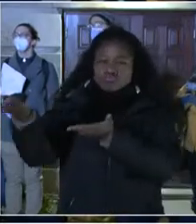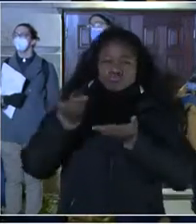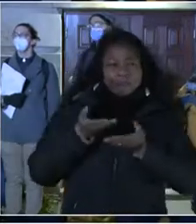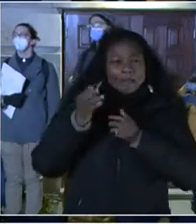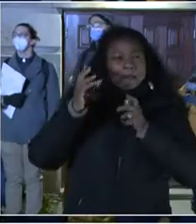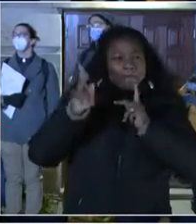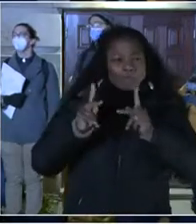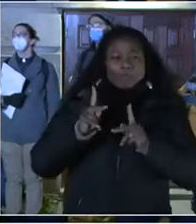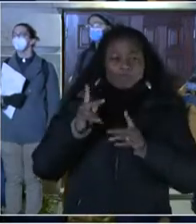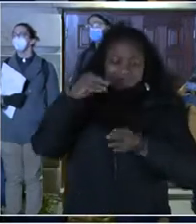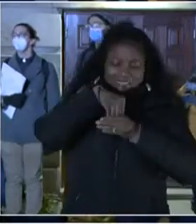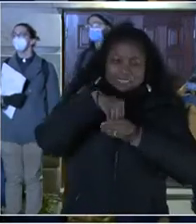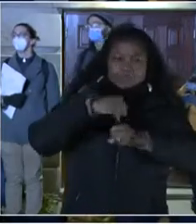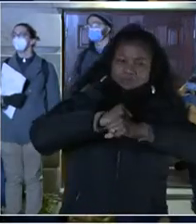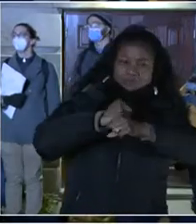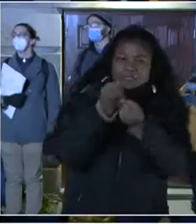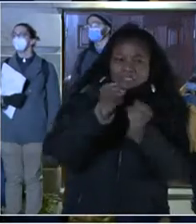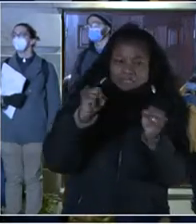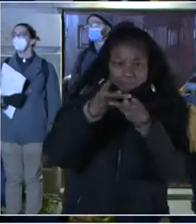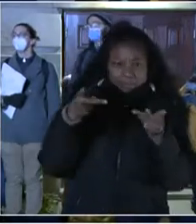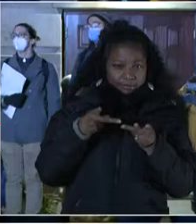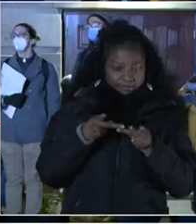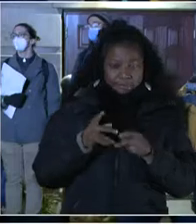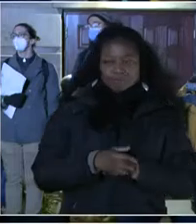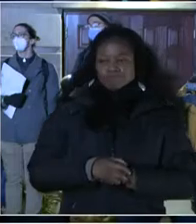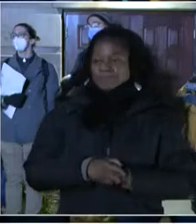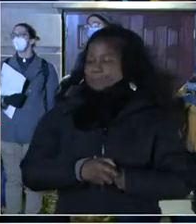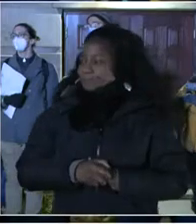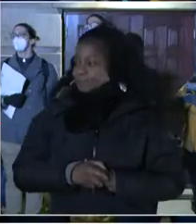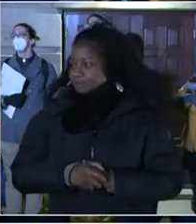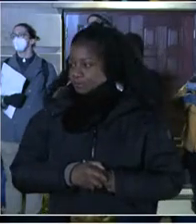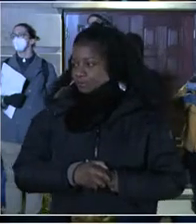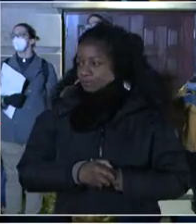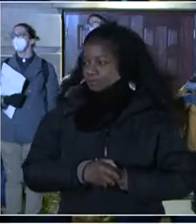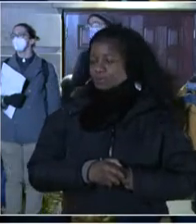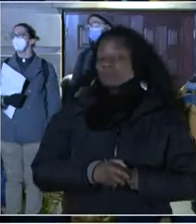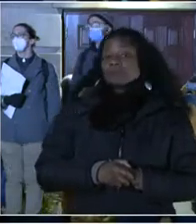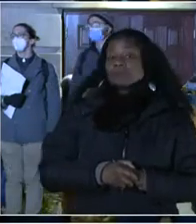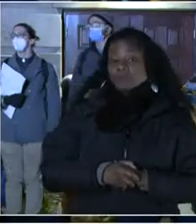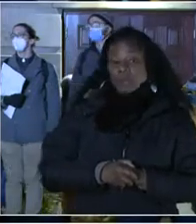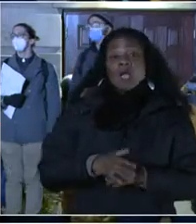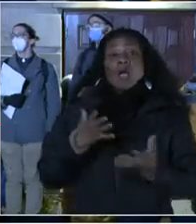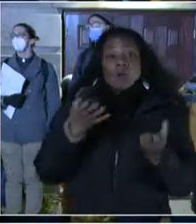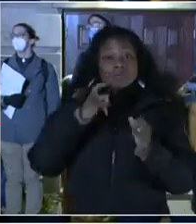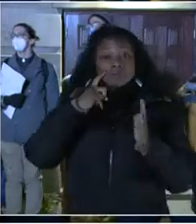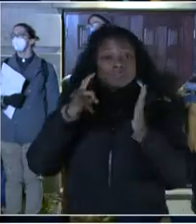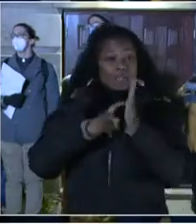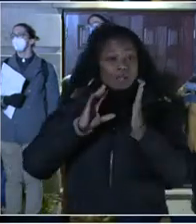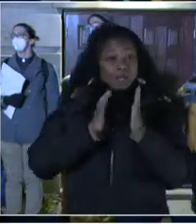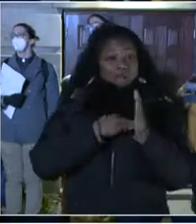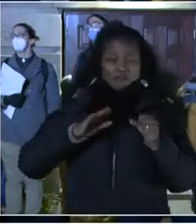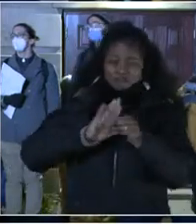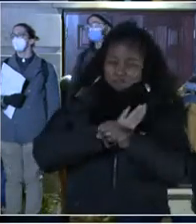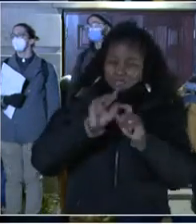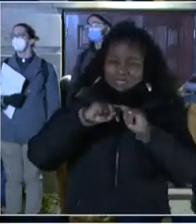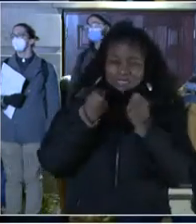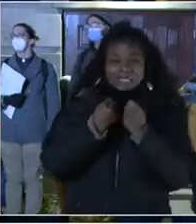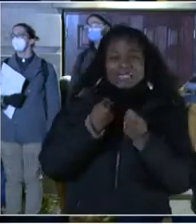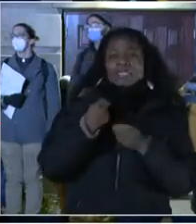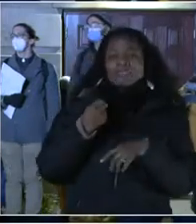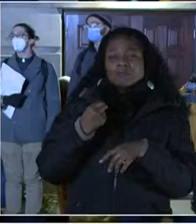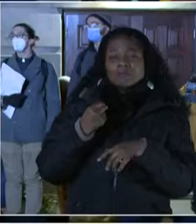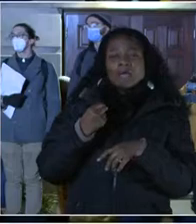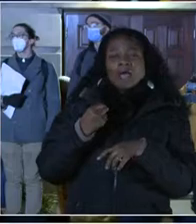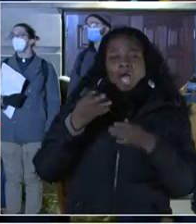shelter. Finally, Secretary, I want to acknowledge our entire team at the Department of Human Services, led by Director